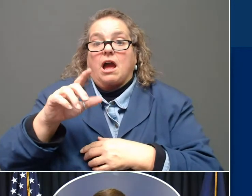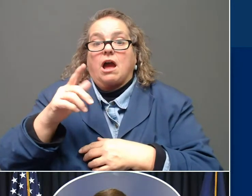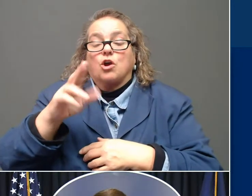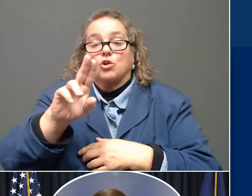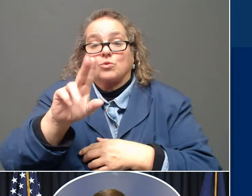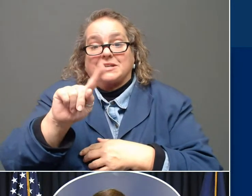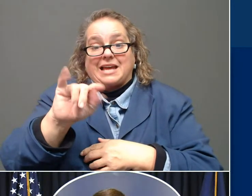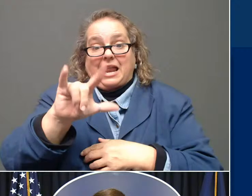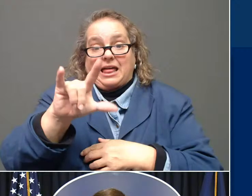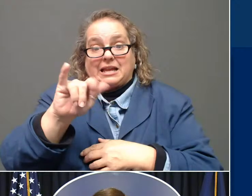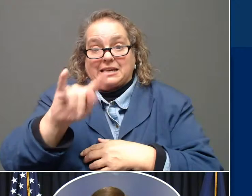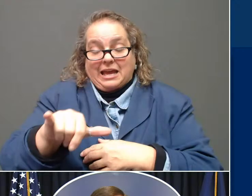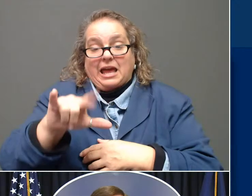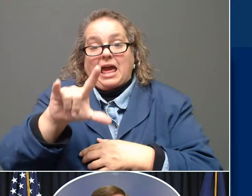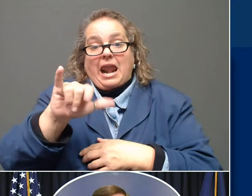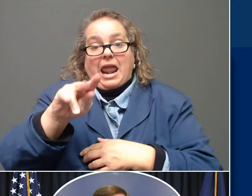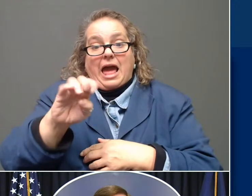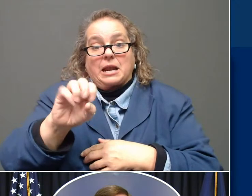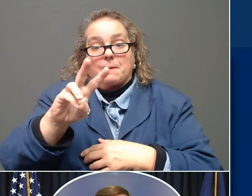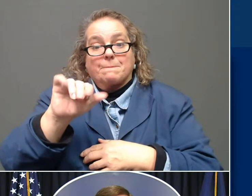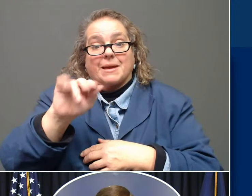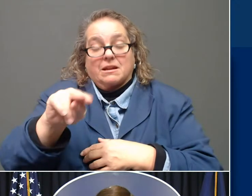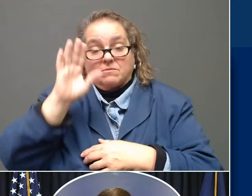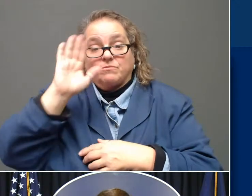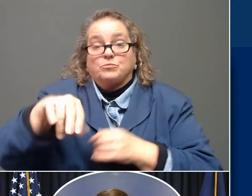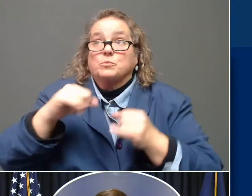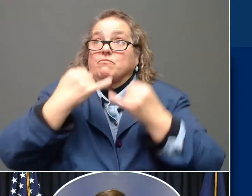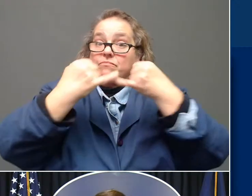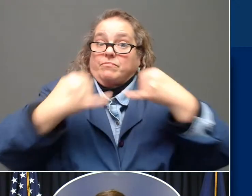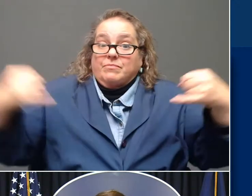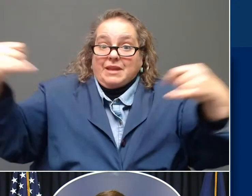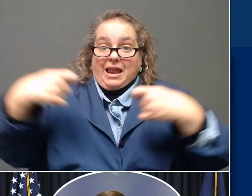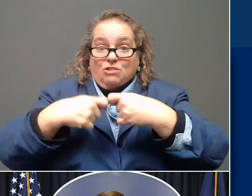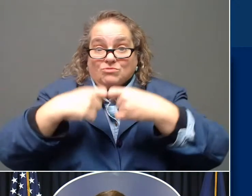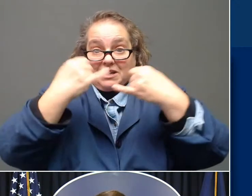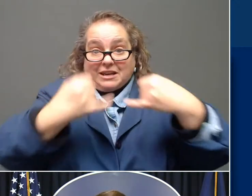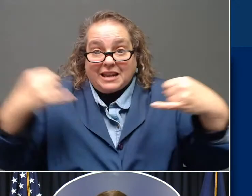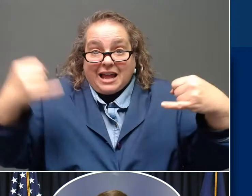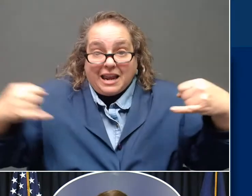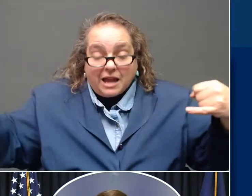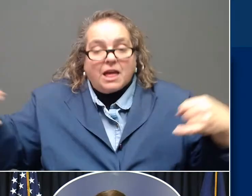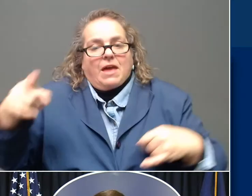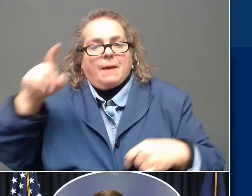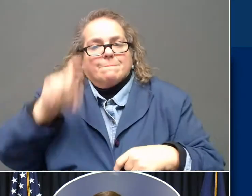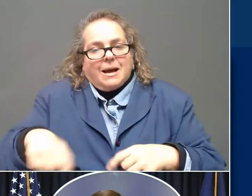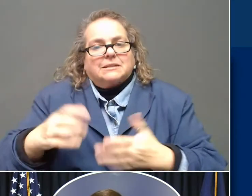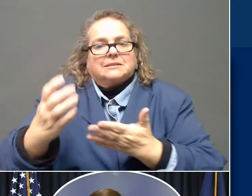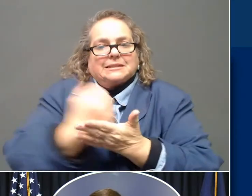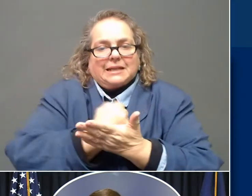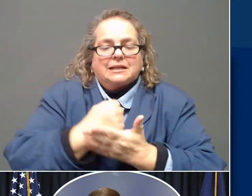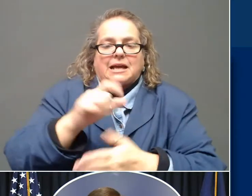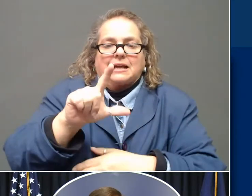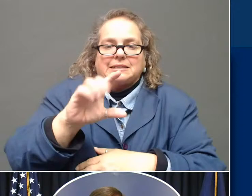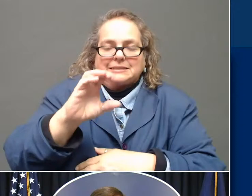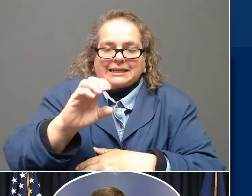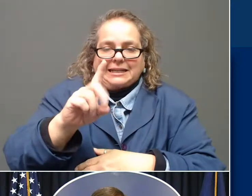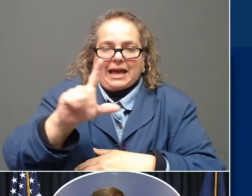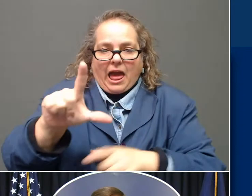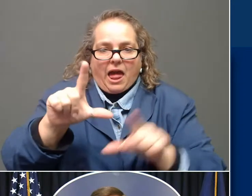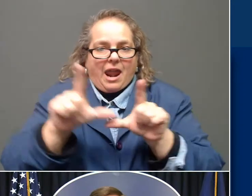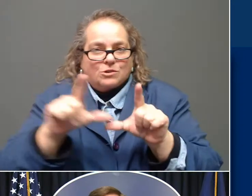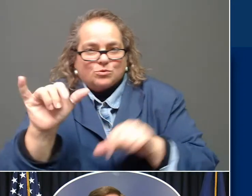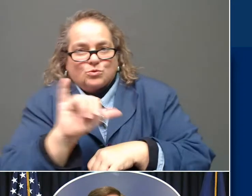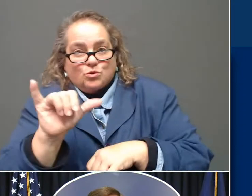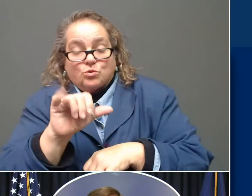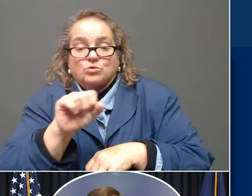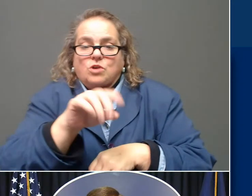they must obtain CDL license to graduate from their program. Thanks to this project, we're going to train more Kentuckians for jobs